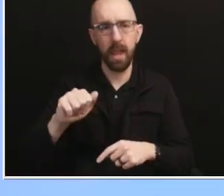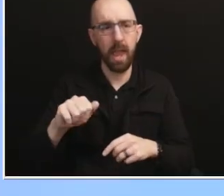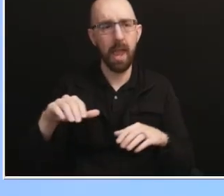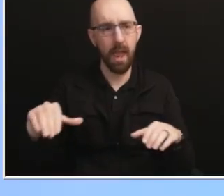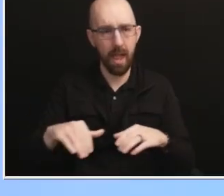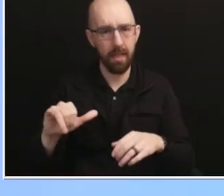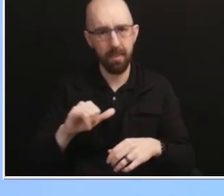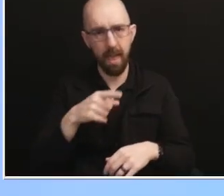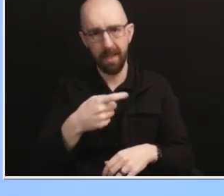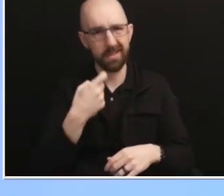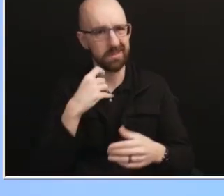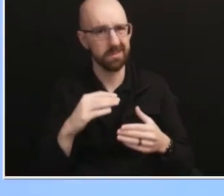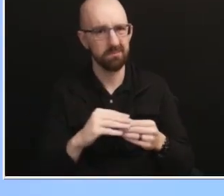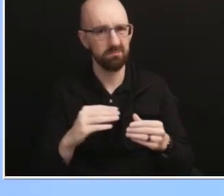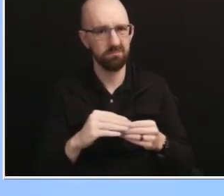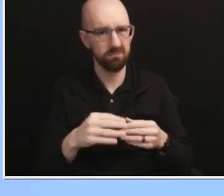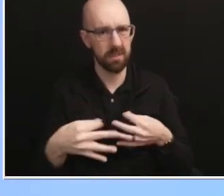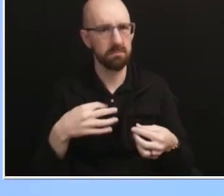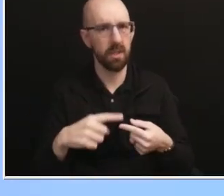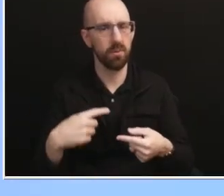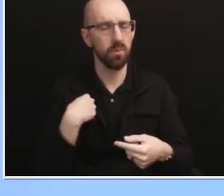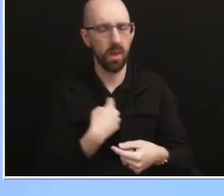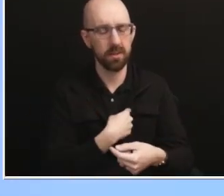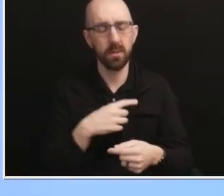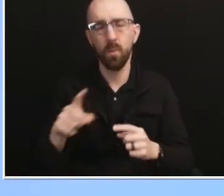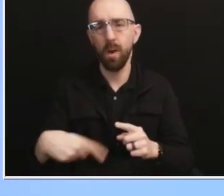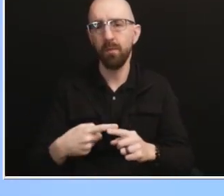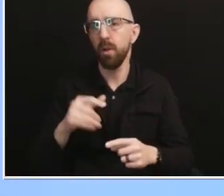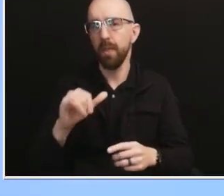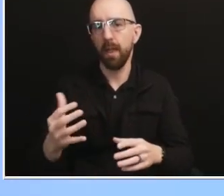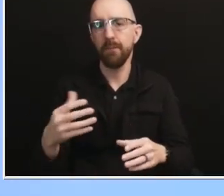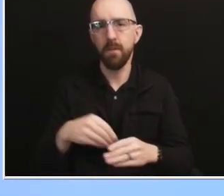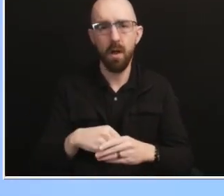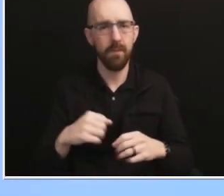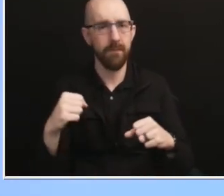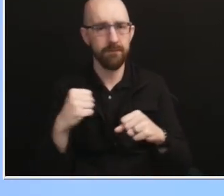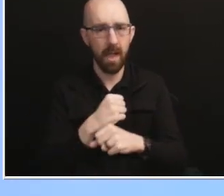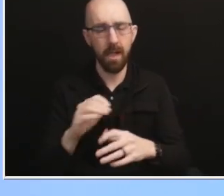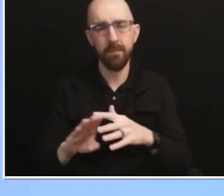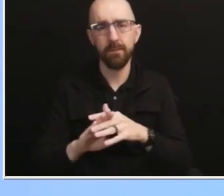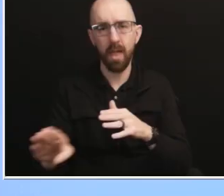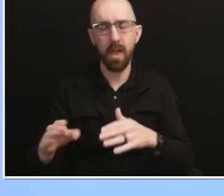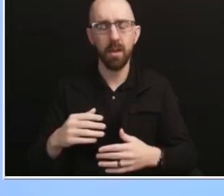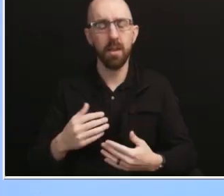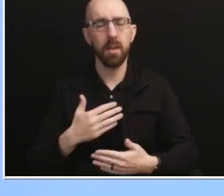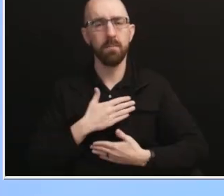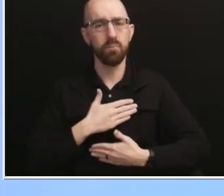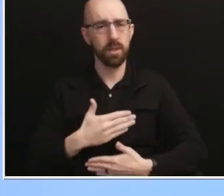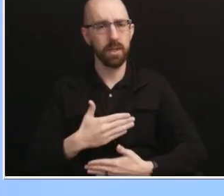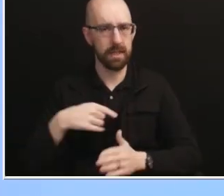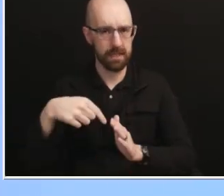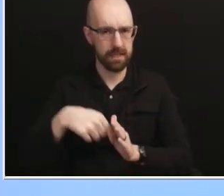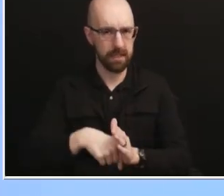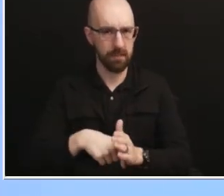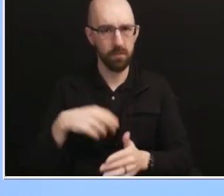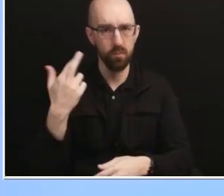Hamilton was talking about there, when that's involved, fight or flight, is deep breathing. And there's a reason for that, which is